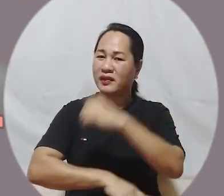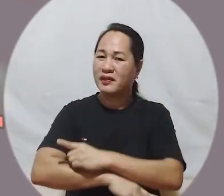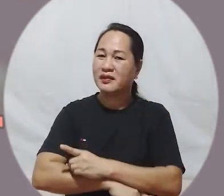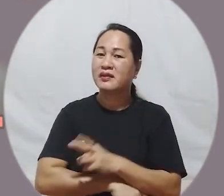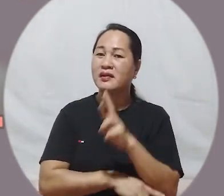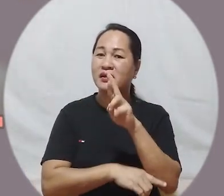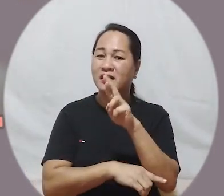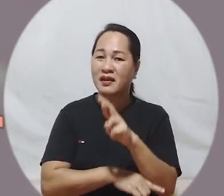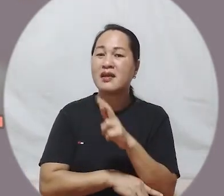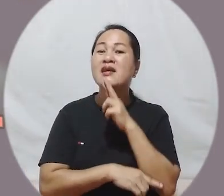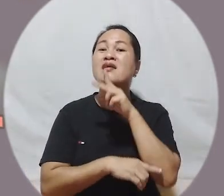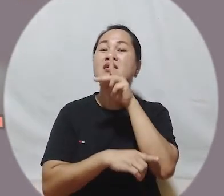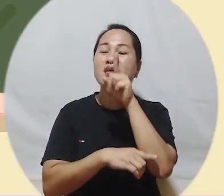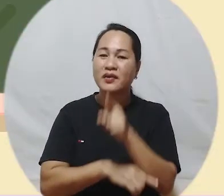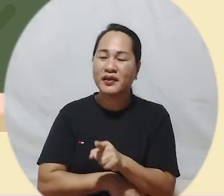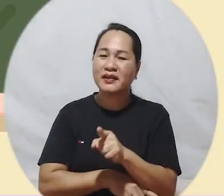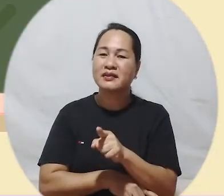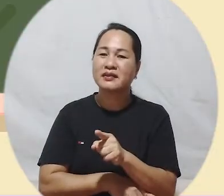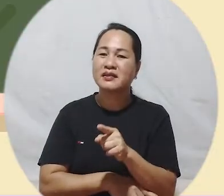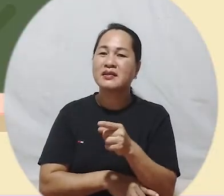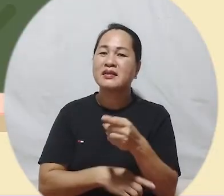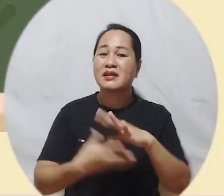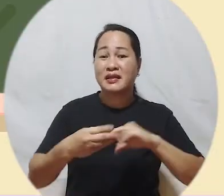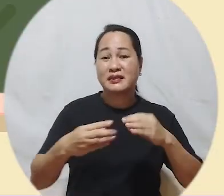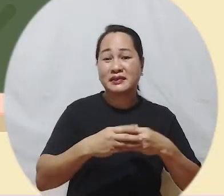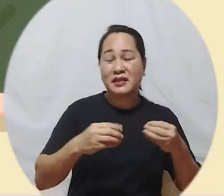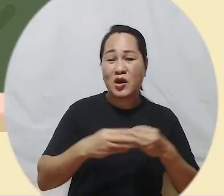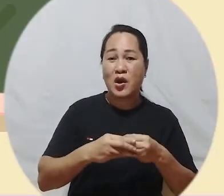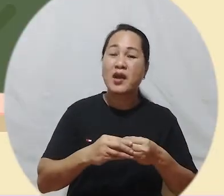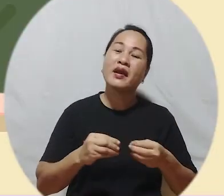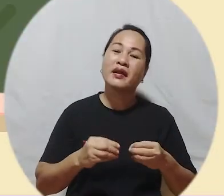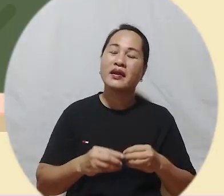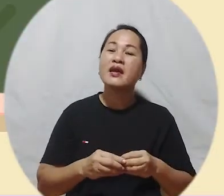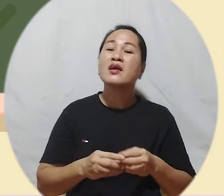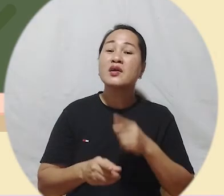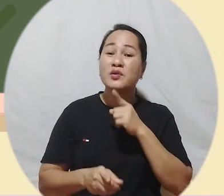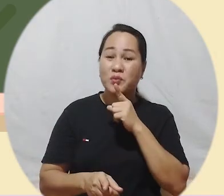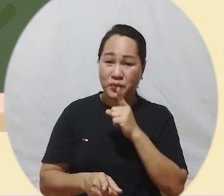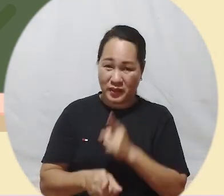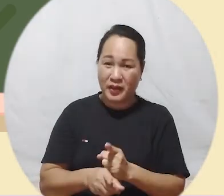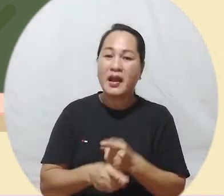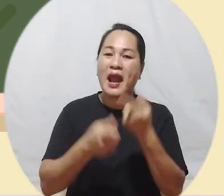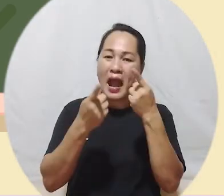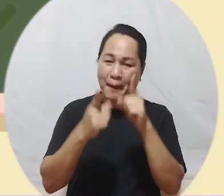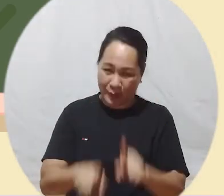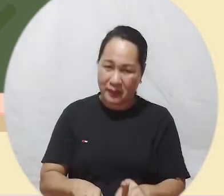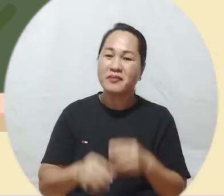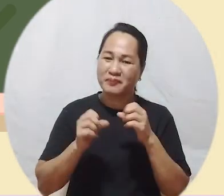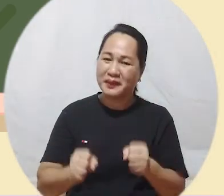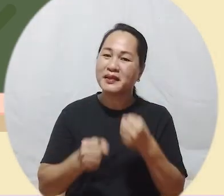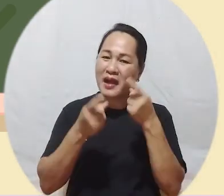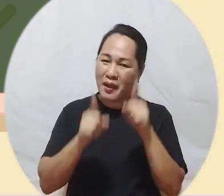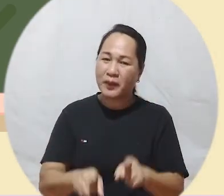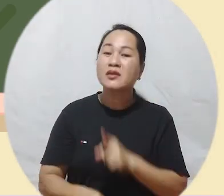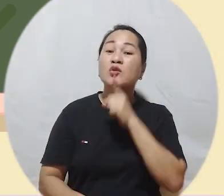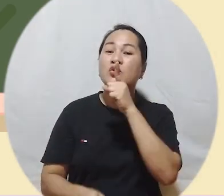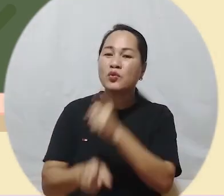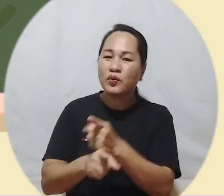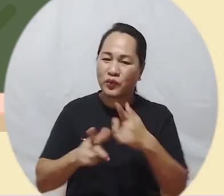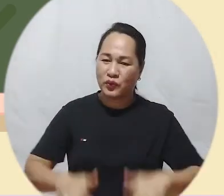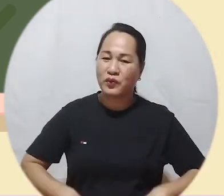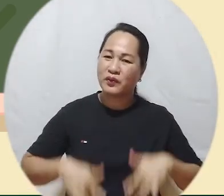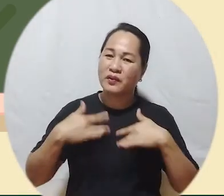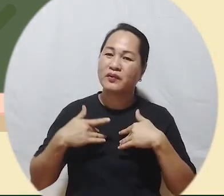is real. A story or text is real if it has happened or if it can happen in